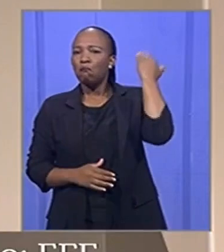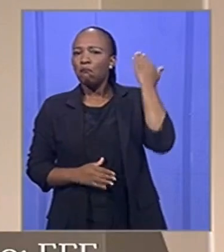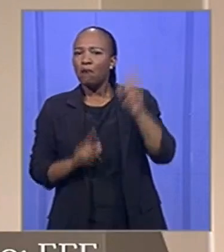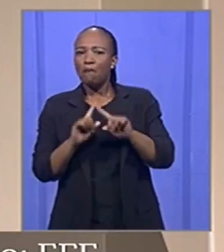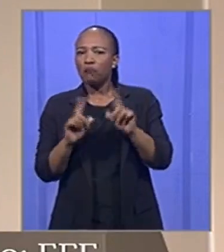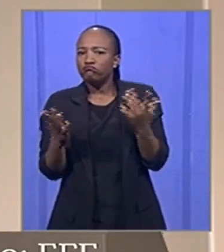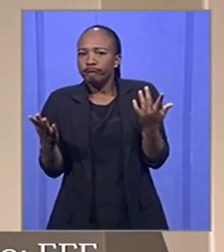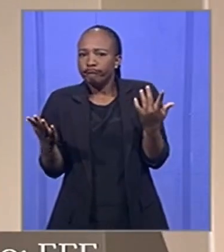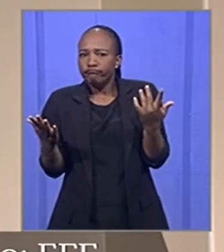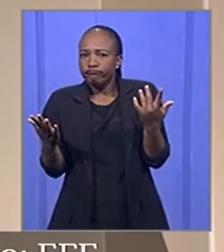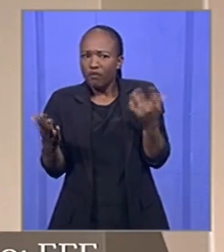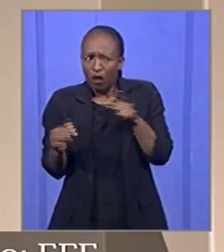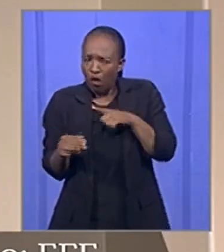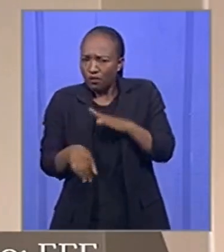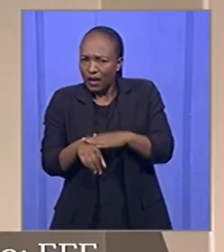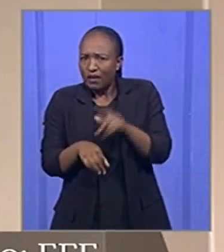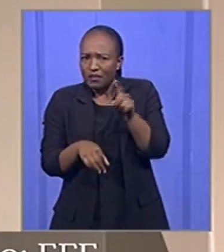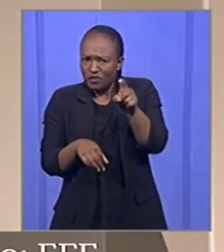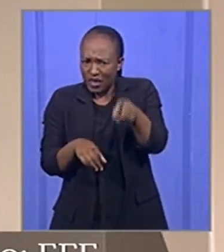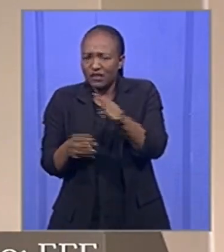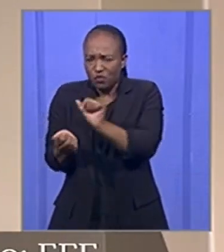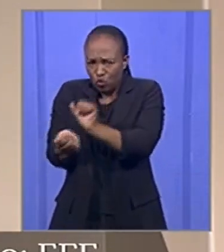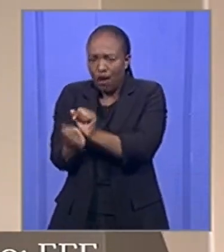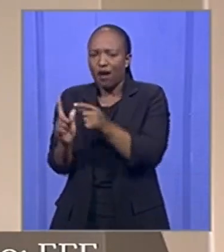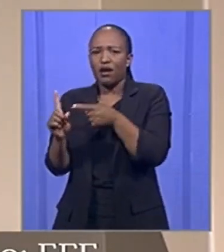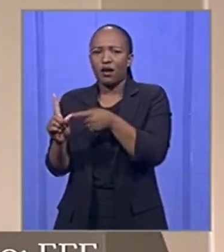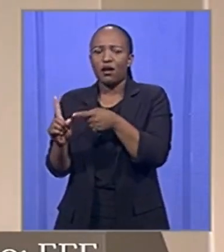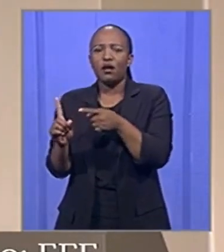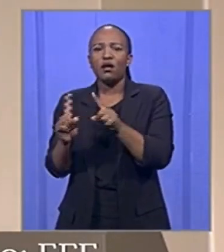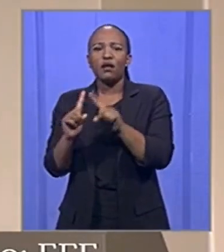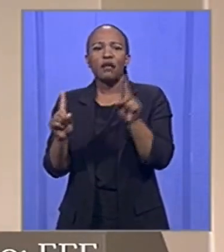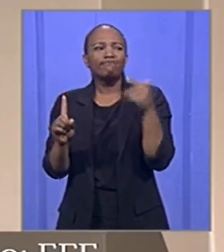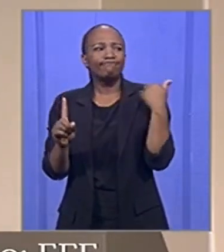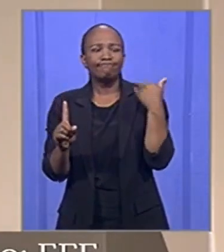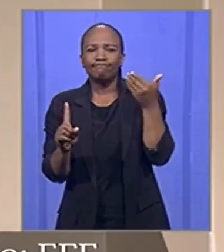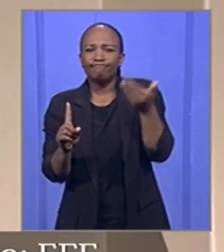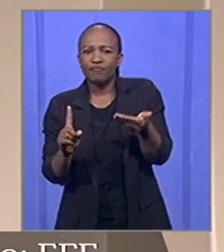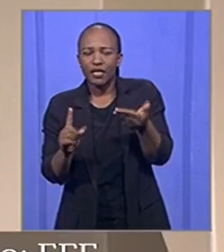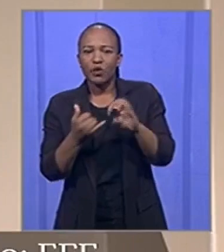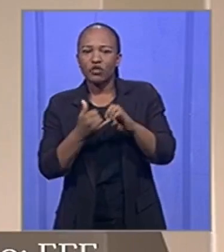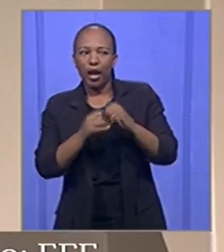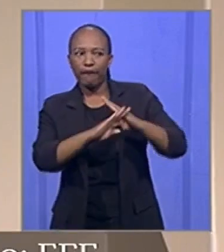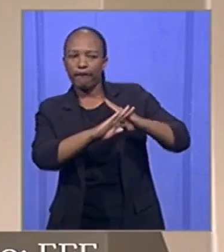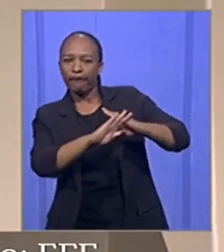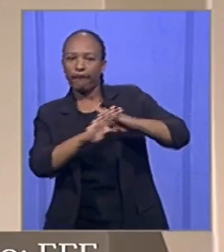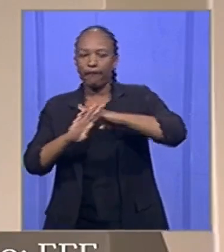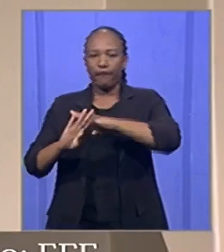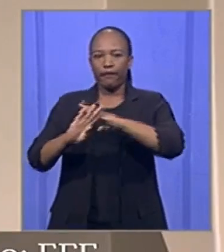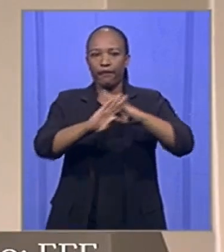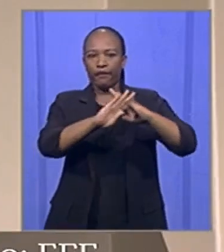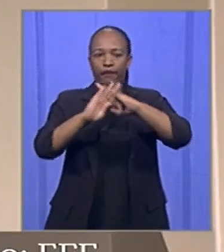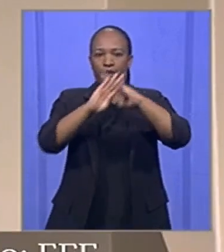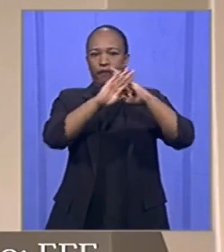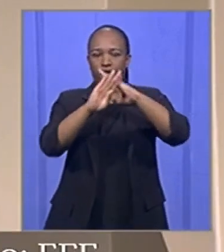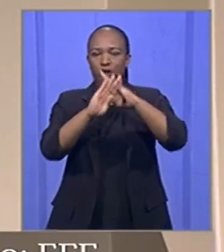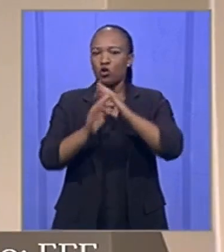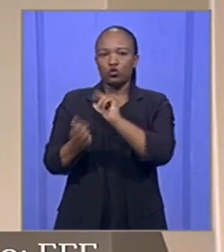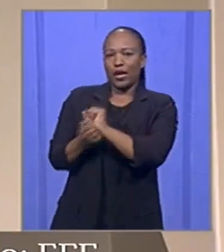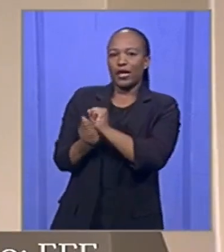ago. And we're aware that the sitting head of state was trying by all means to prevent her ultimate and inevitable